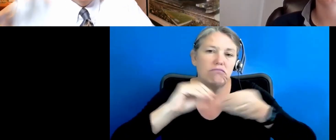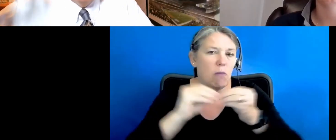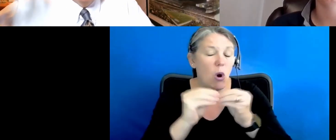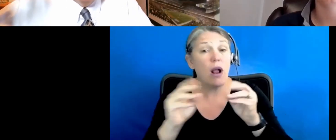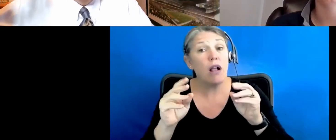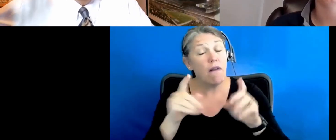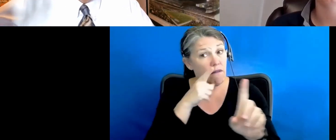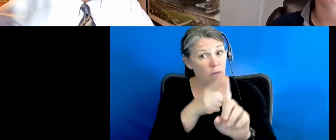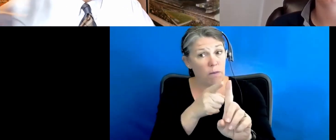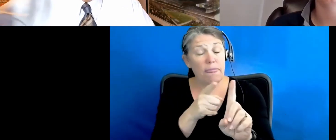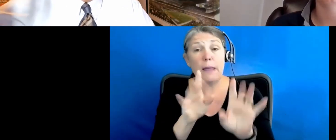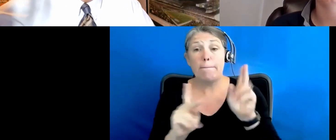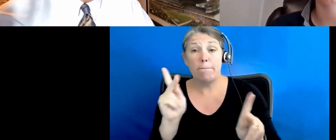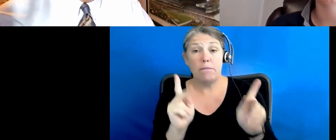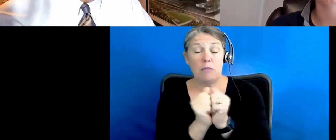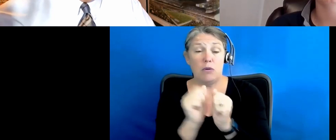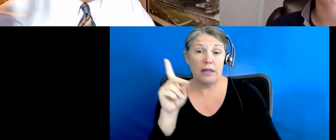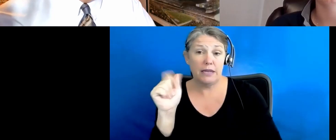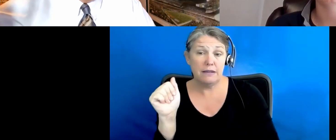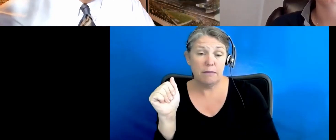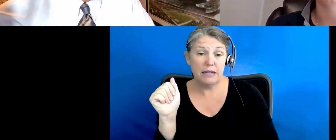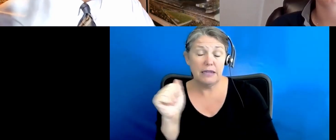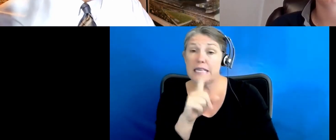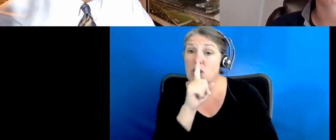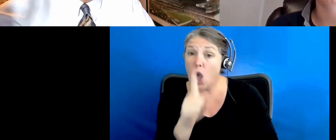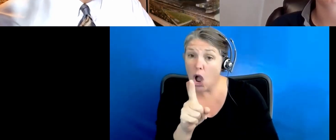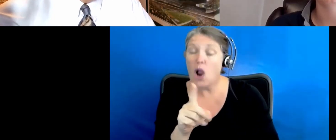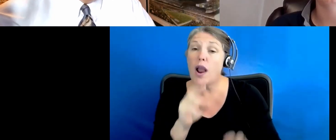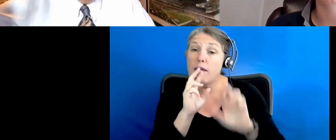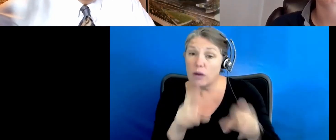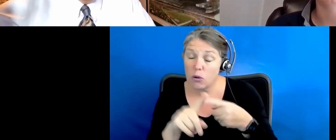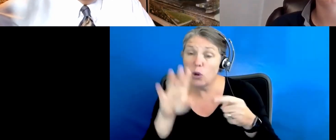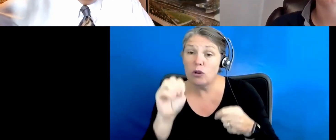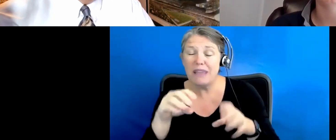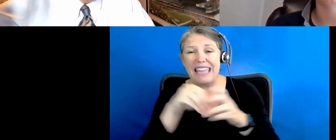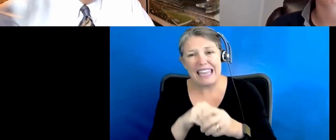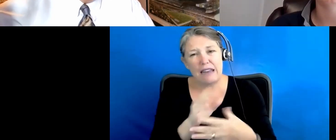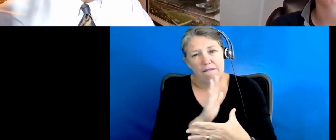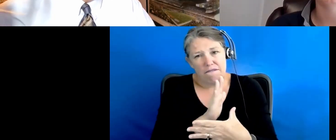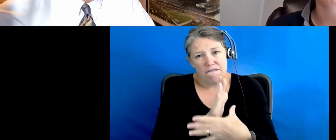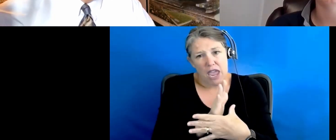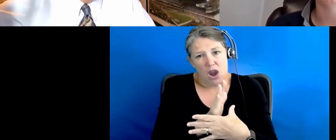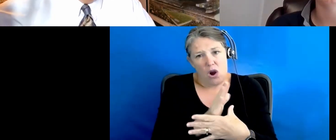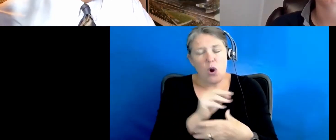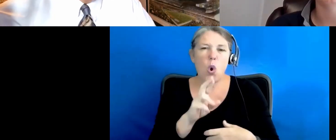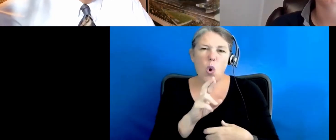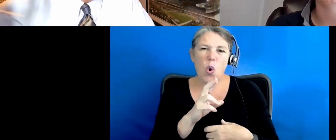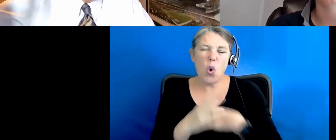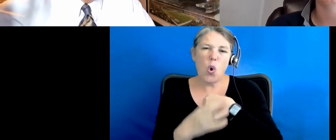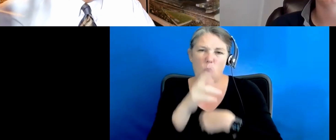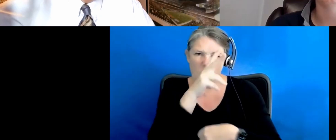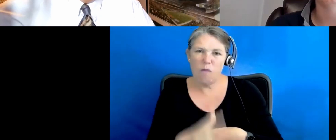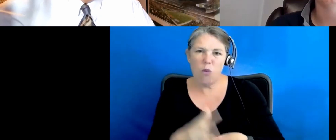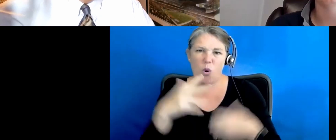people with disabilities are and report to be in fair or poor health as compared